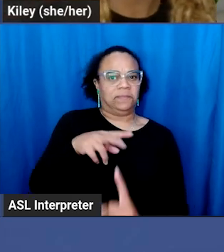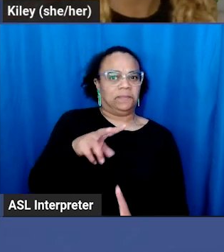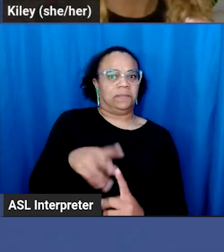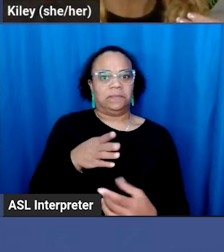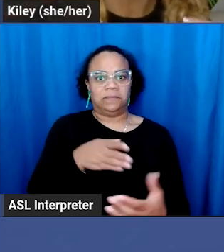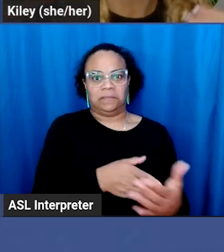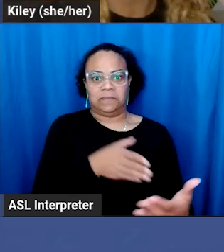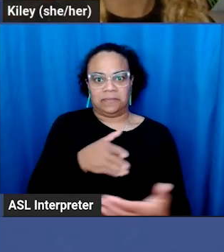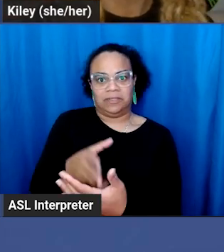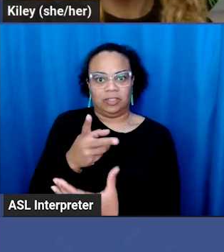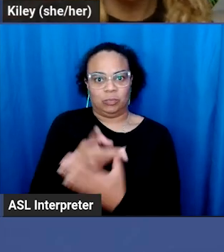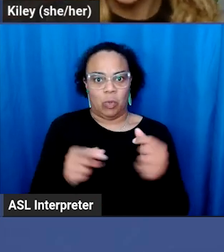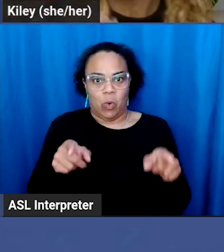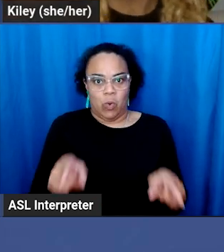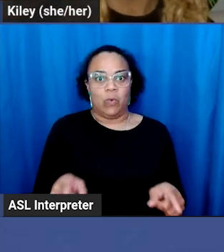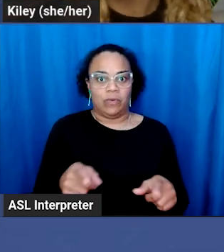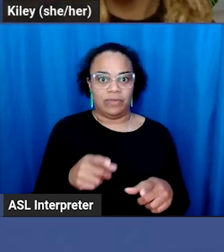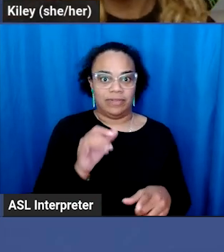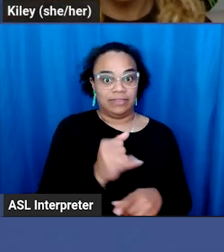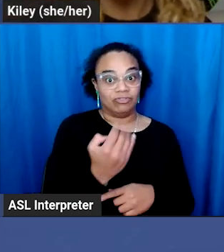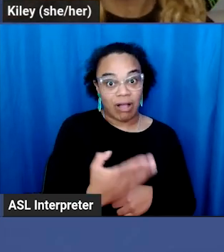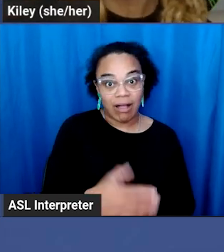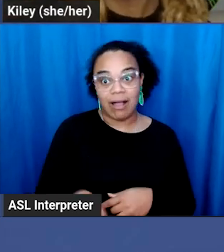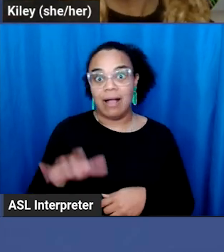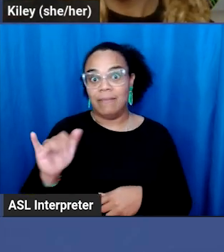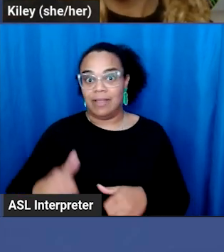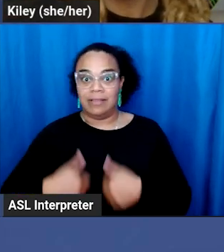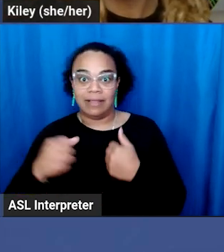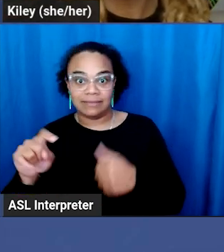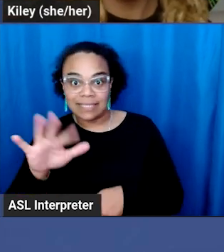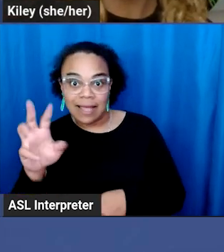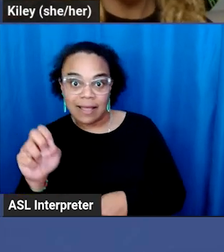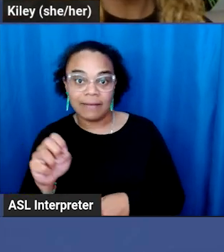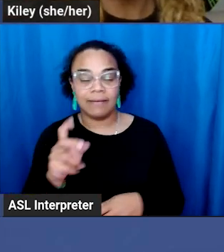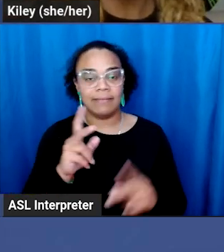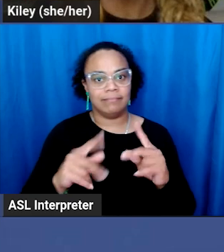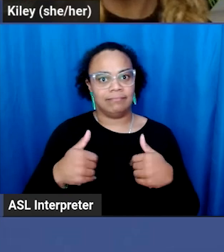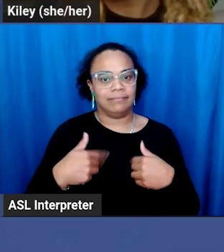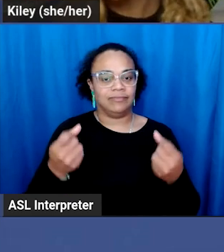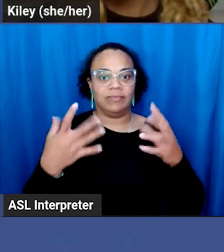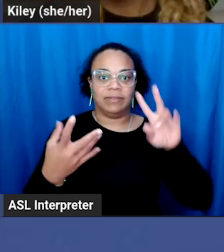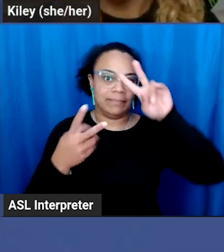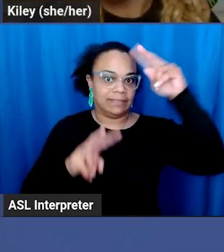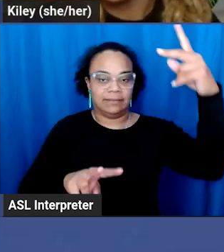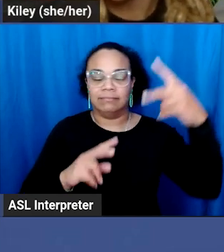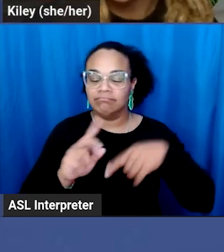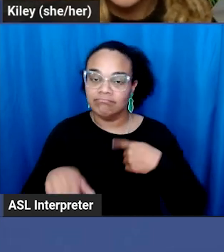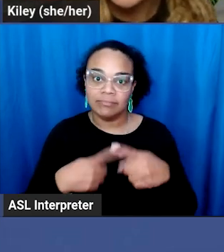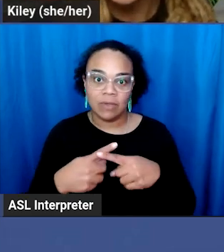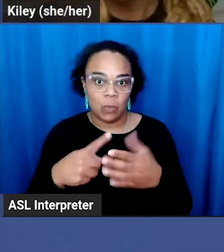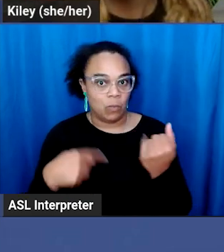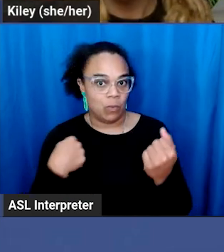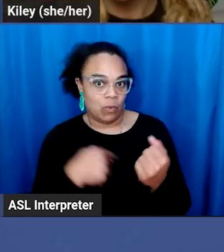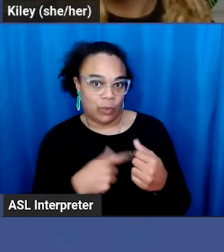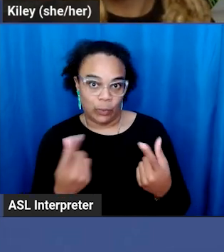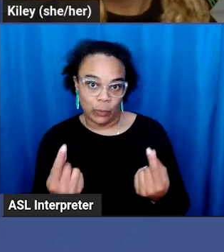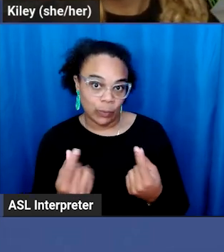of these, this job and this lifestyle. People have a lot of misconceptions about what we